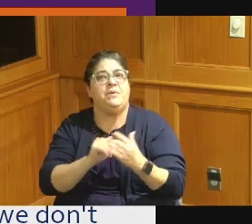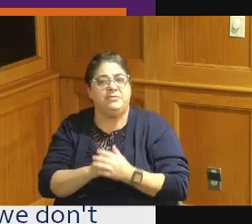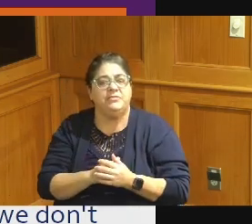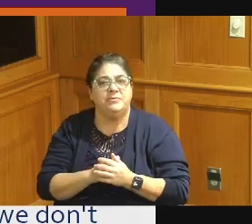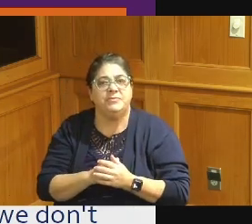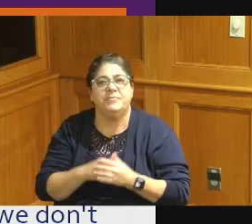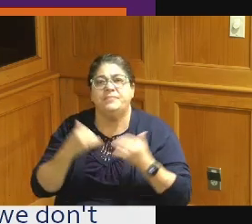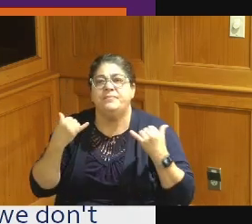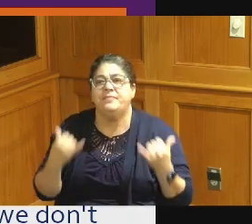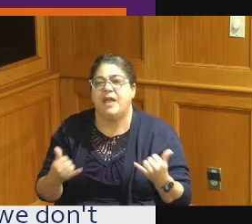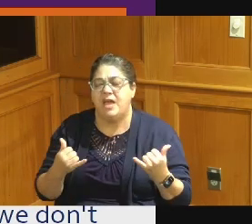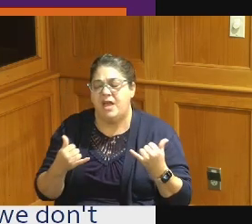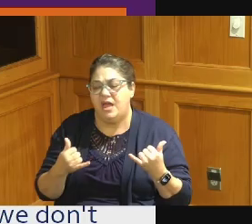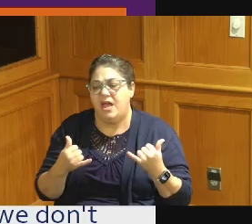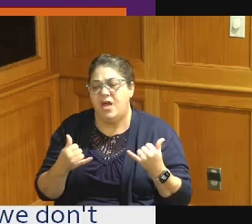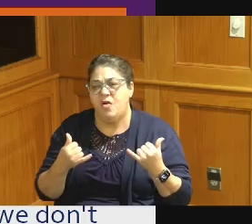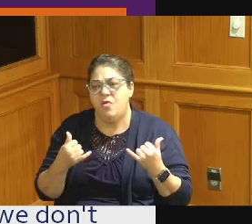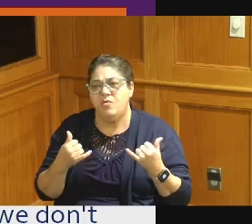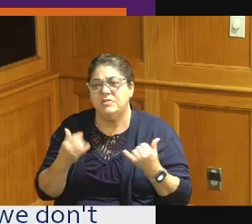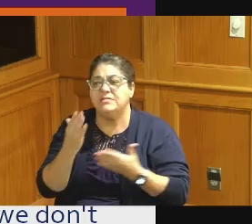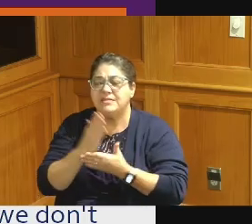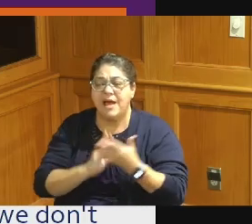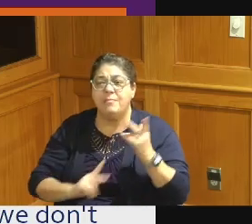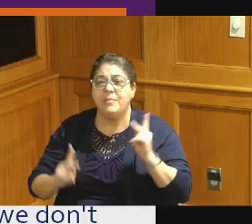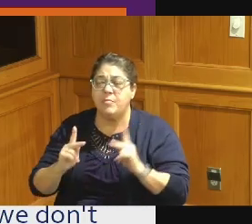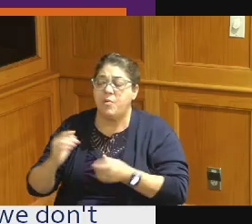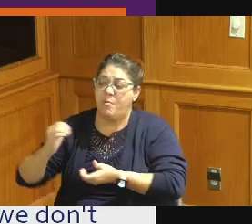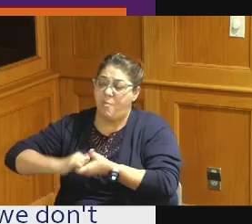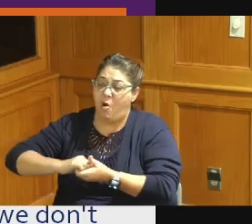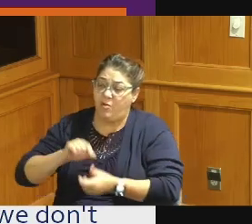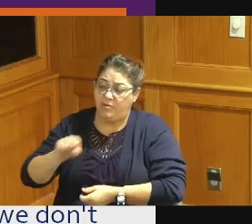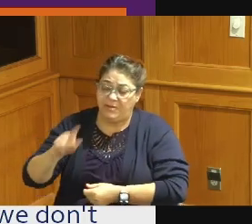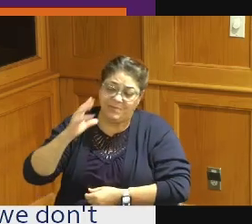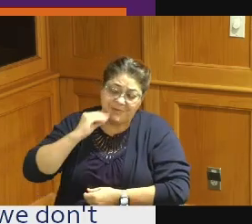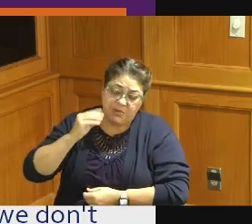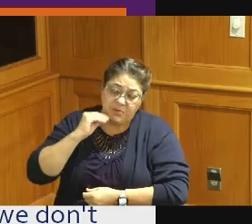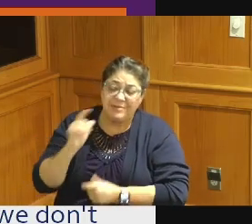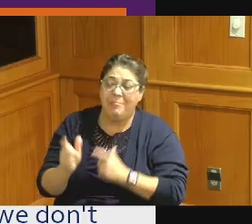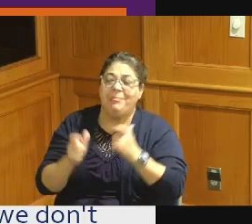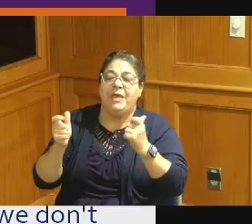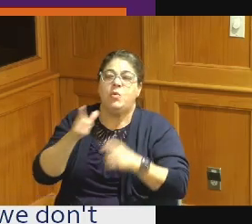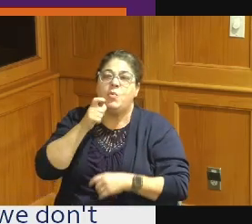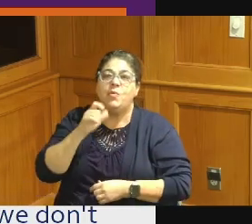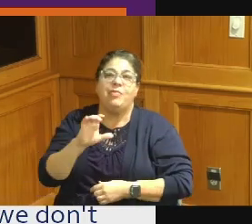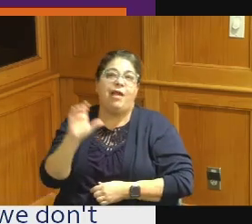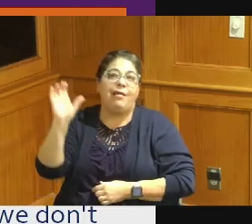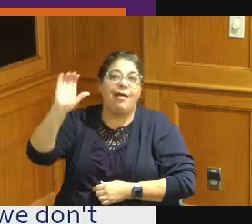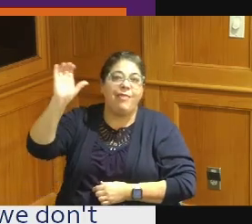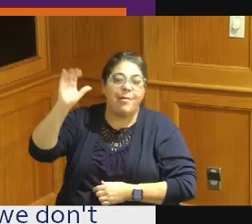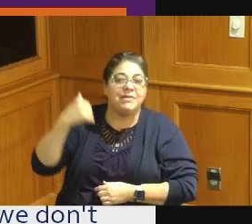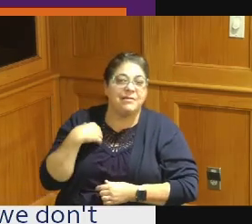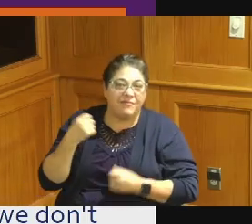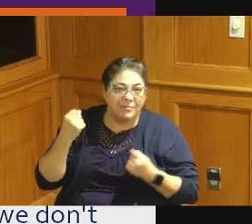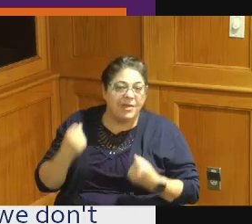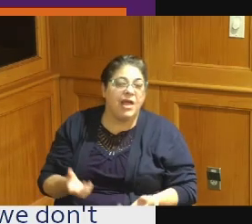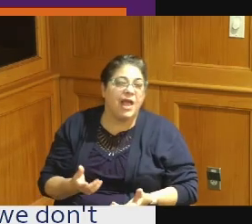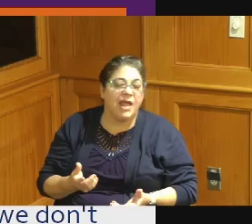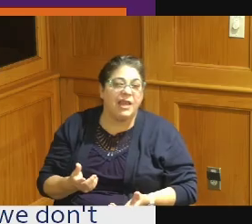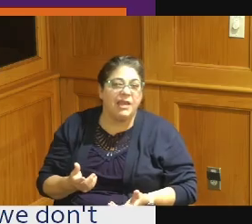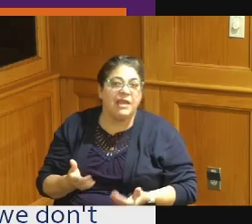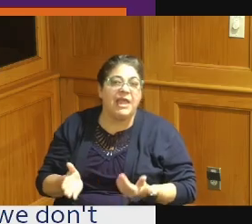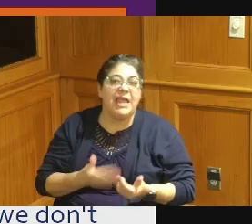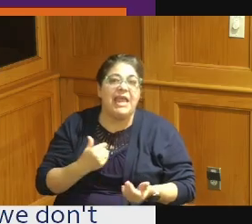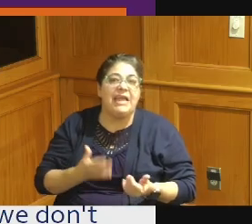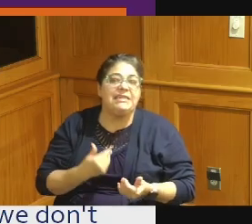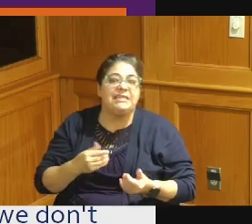while longer, so that's part of it. And then they have some of these events we don't, and the biggest among them is a place like Columbus has a lot of very easy